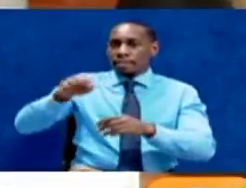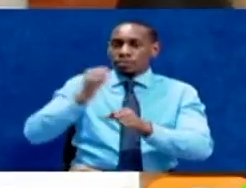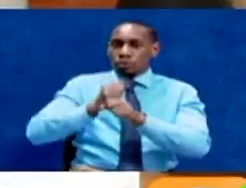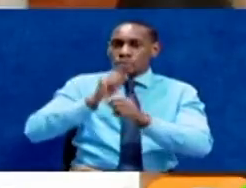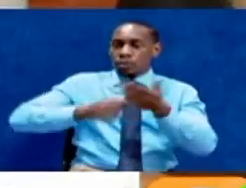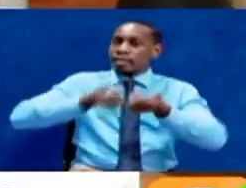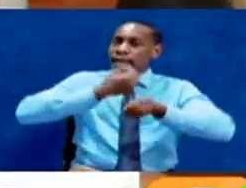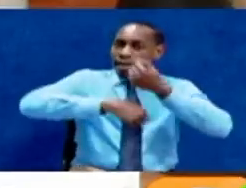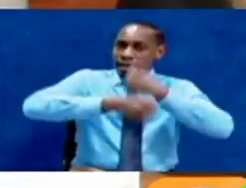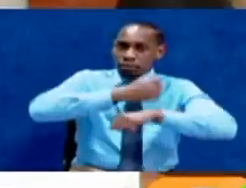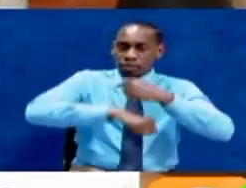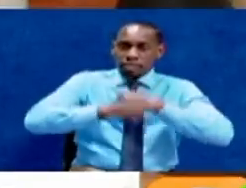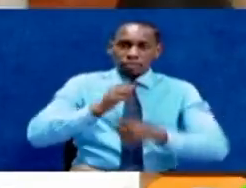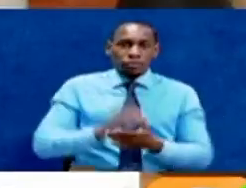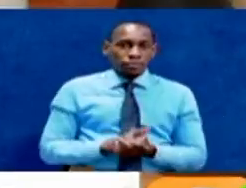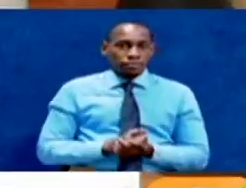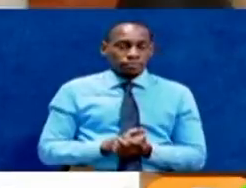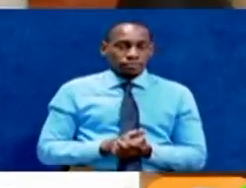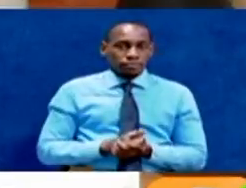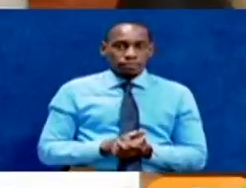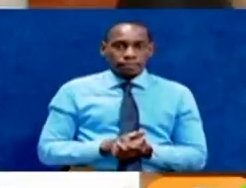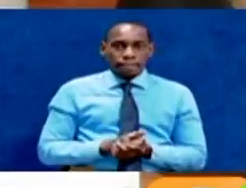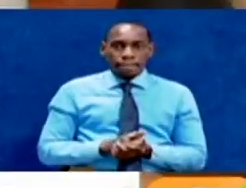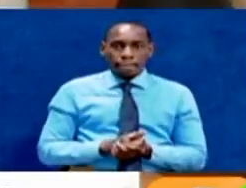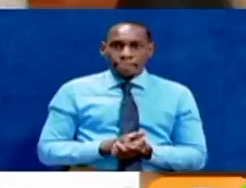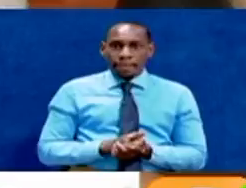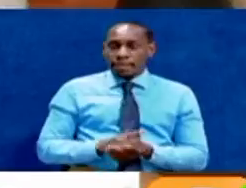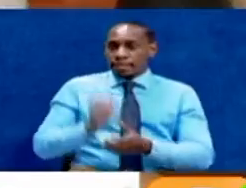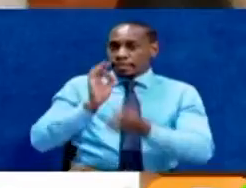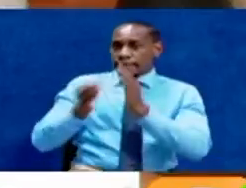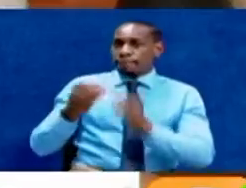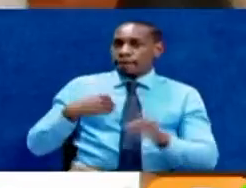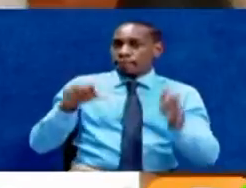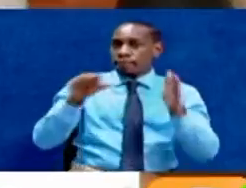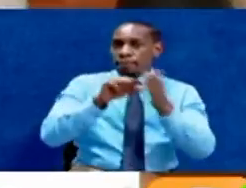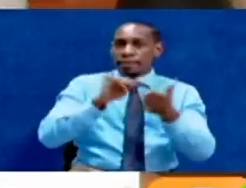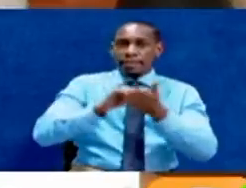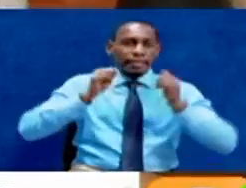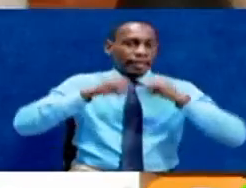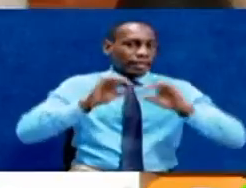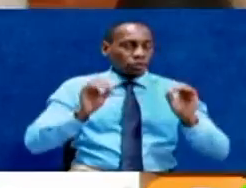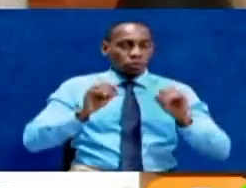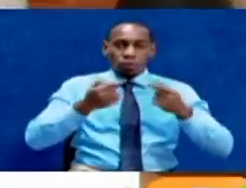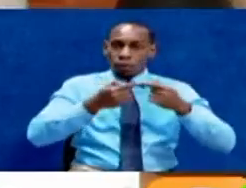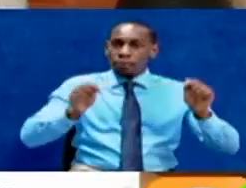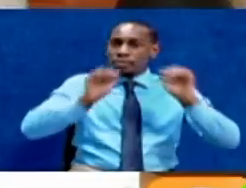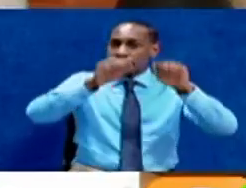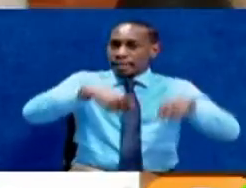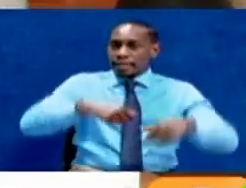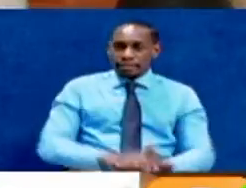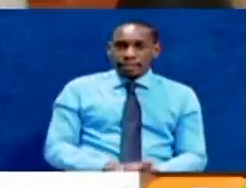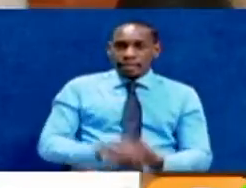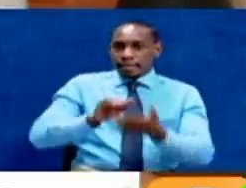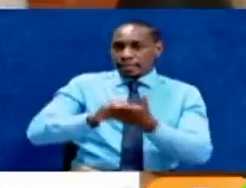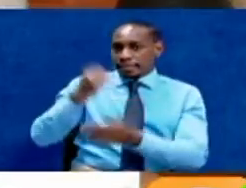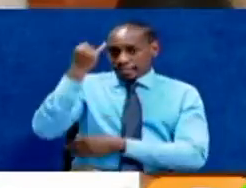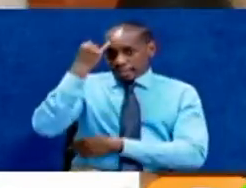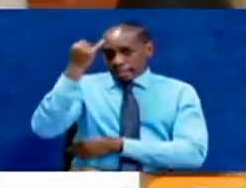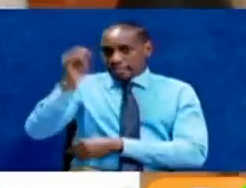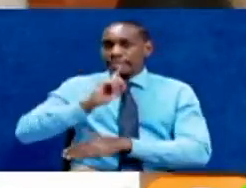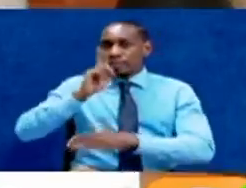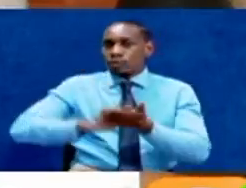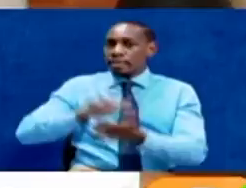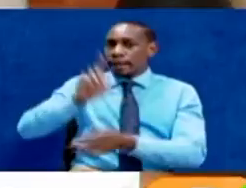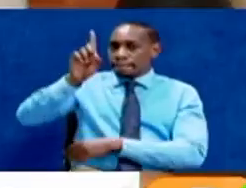up. You have nothing to lose. Nobody's going to throw you out of parliament. If you have an issue that you do not agree with, just oppose it. I think this argument of saying that